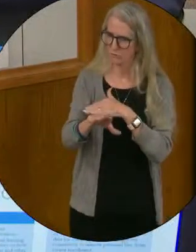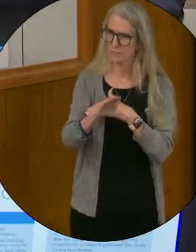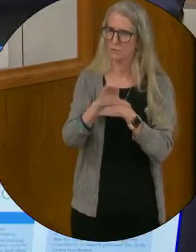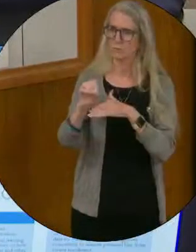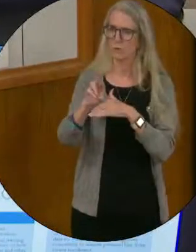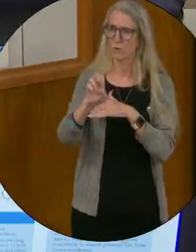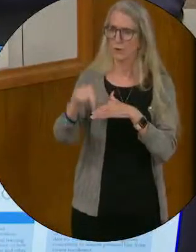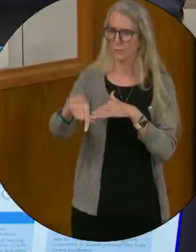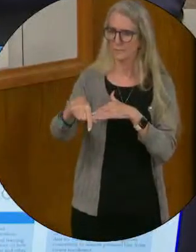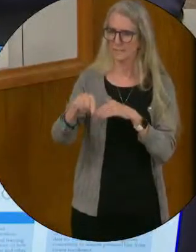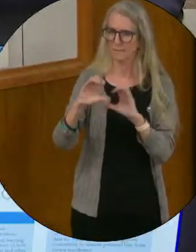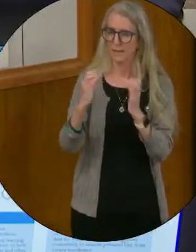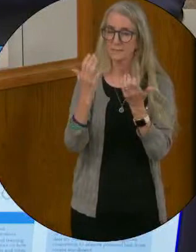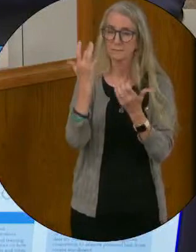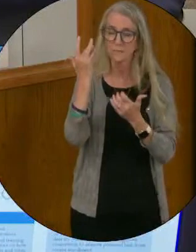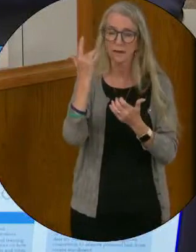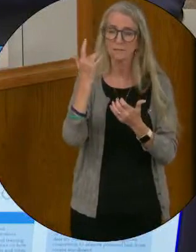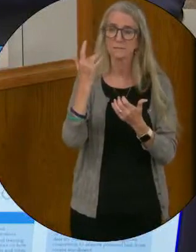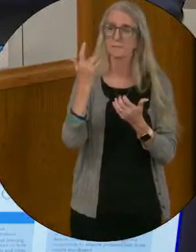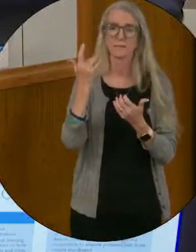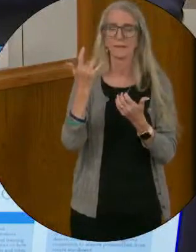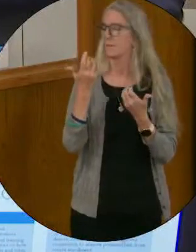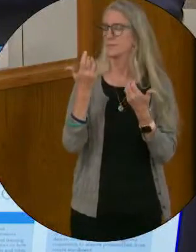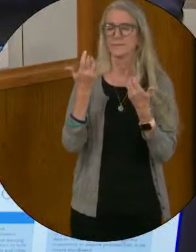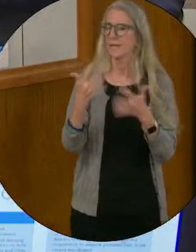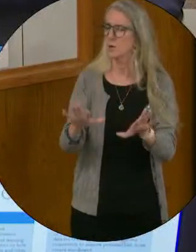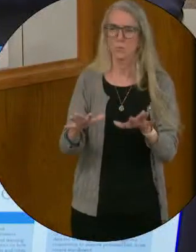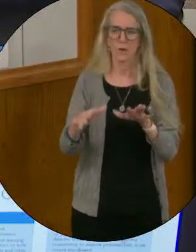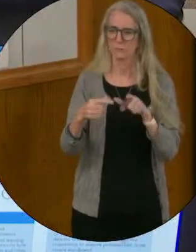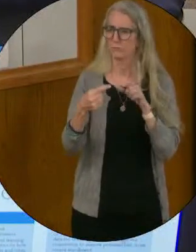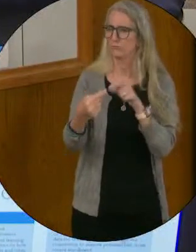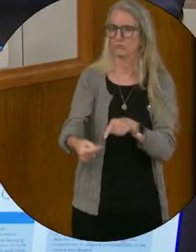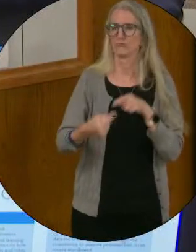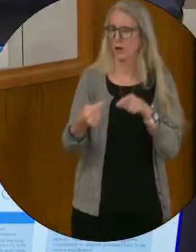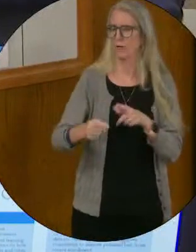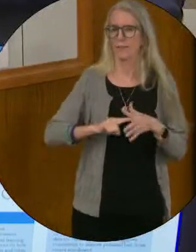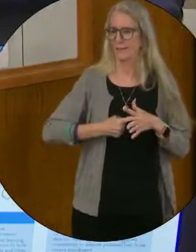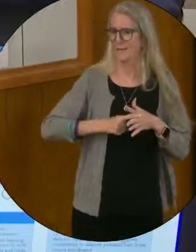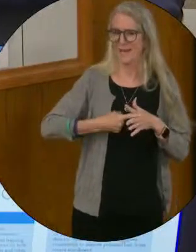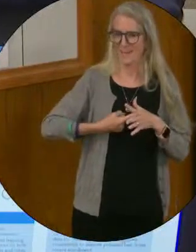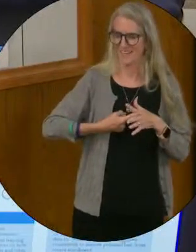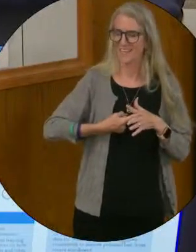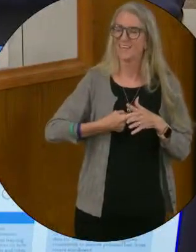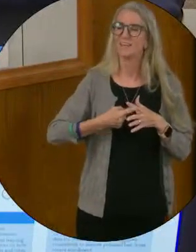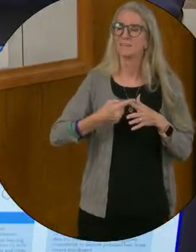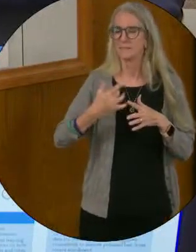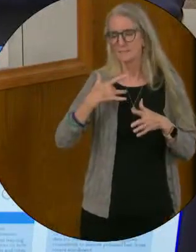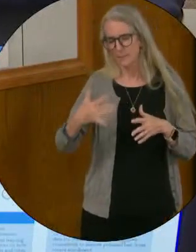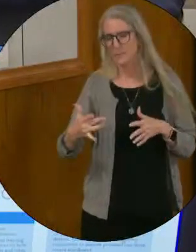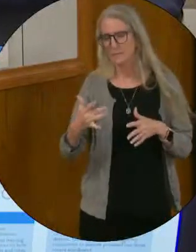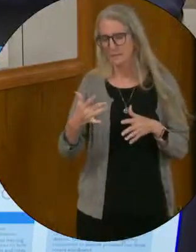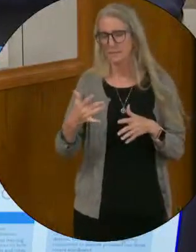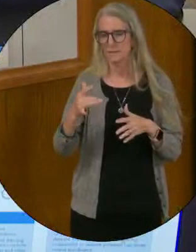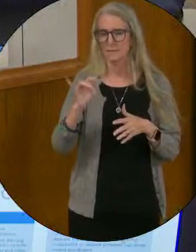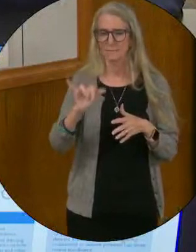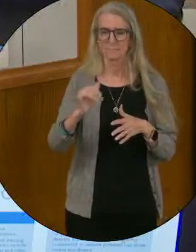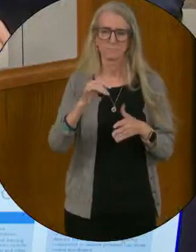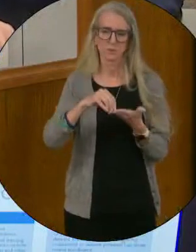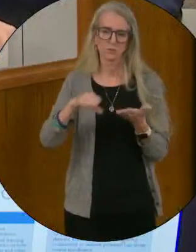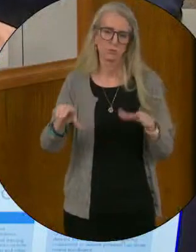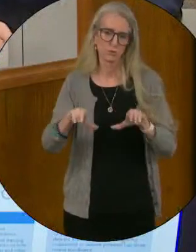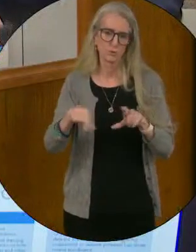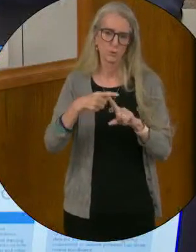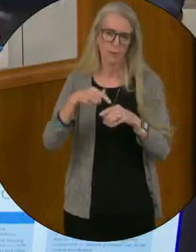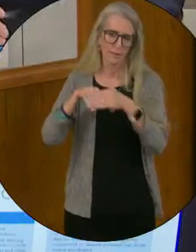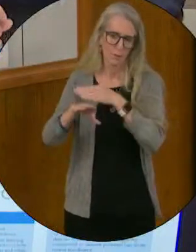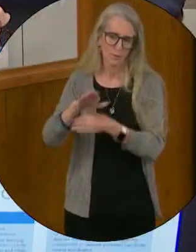co-requisite courses because they don't want to struggle right out of the gate, which is typically the case for students when they enter into college. And